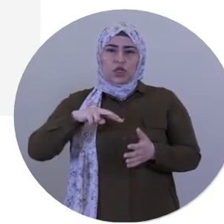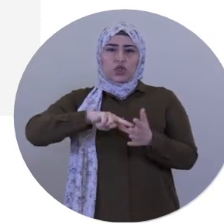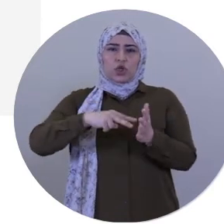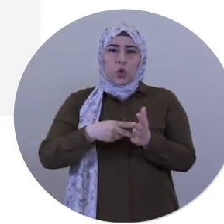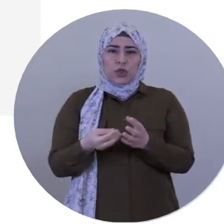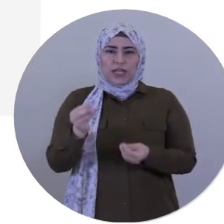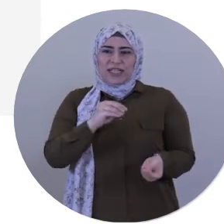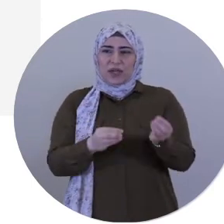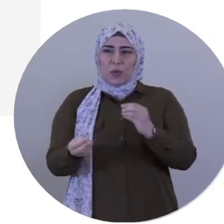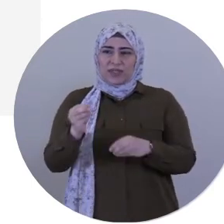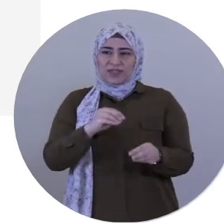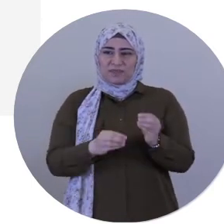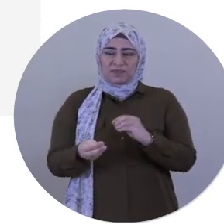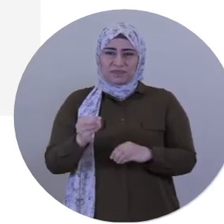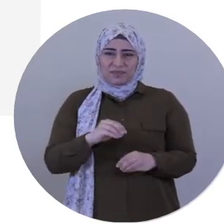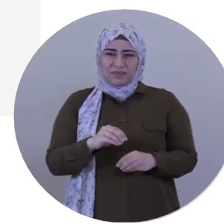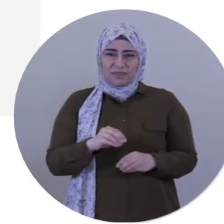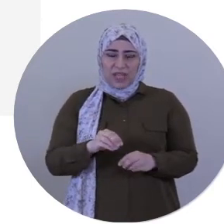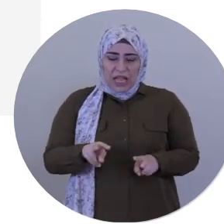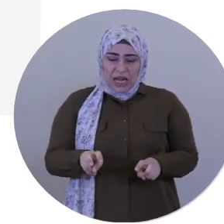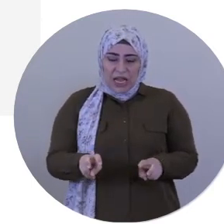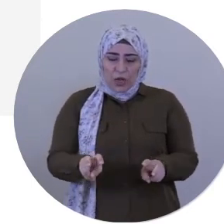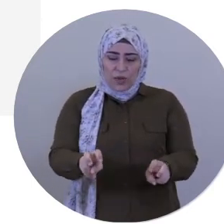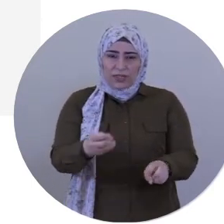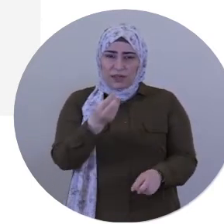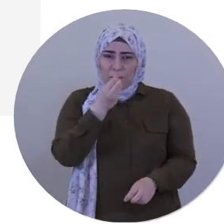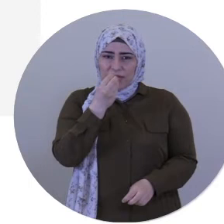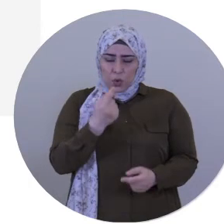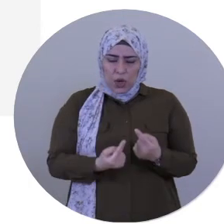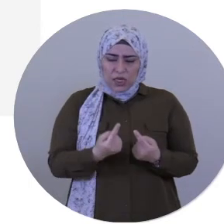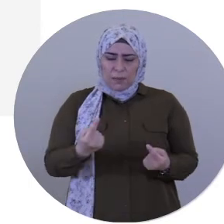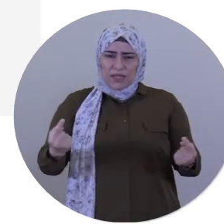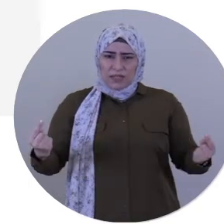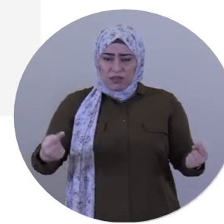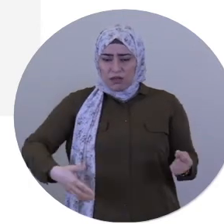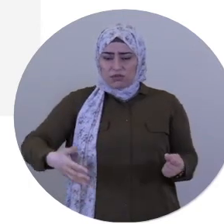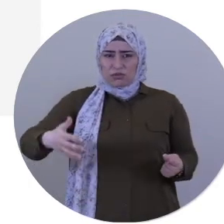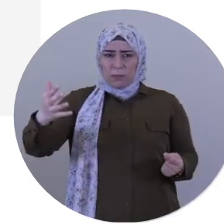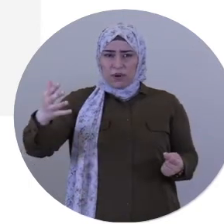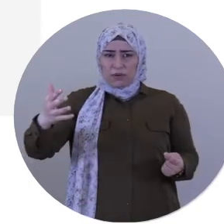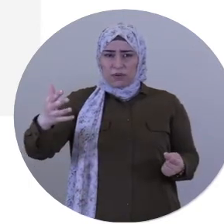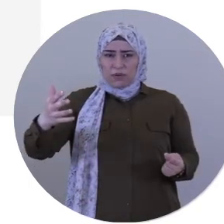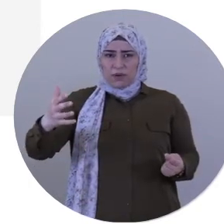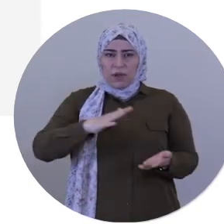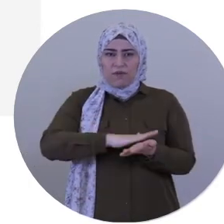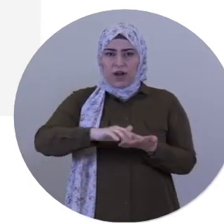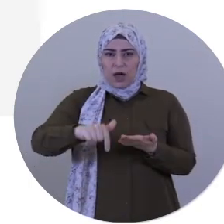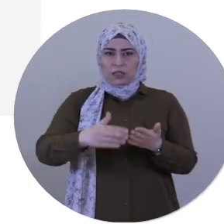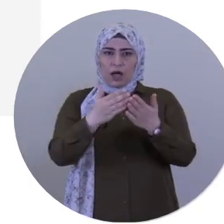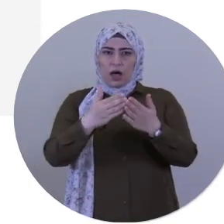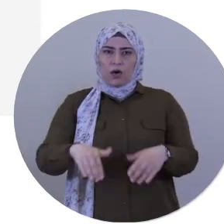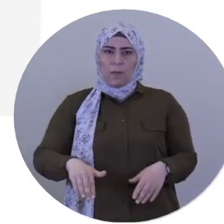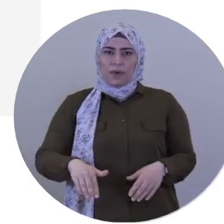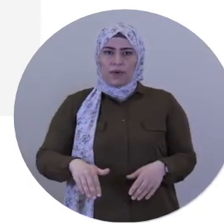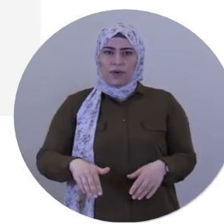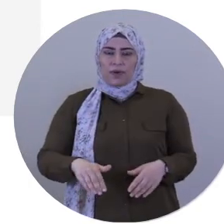back. People cut trees in order to make houses and do other tasks. Some farmers do not know how